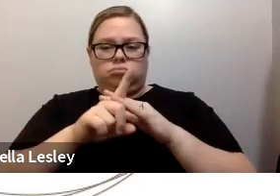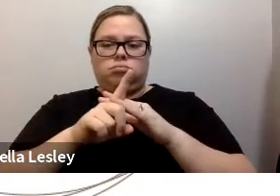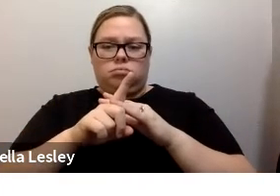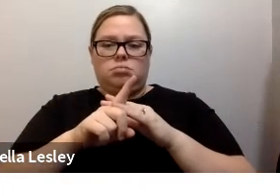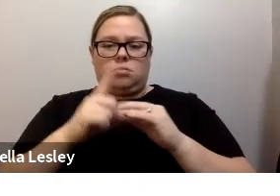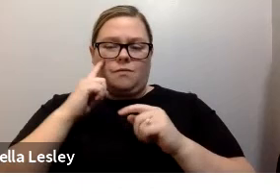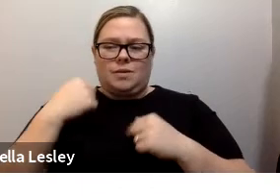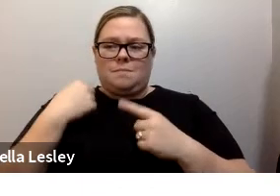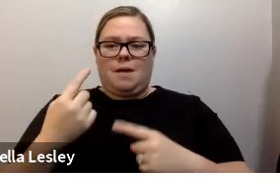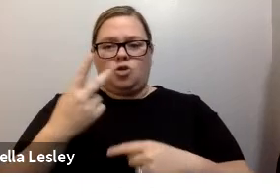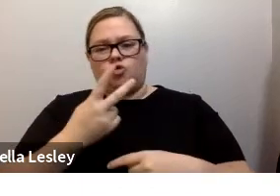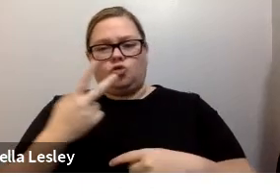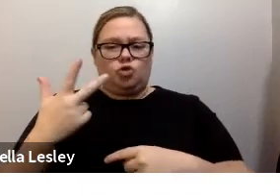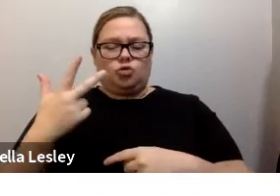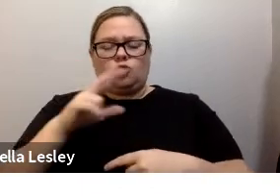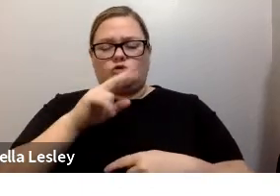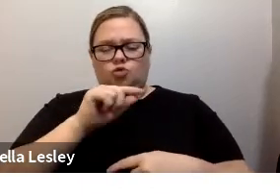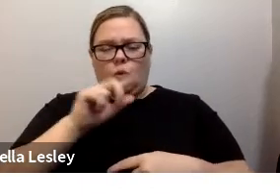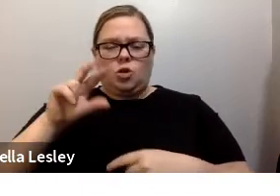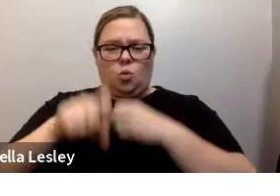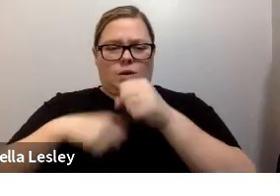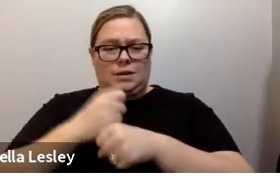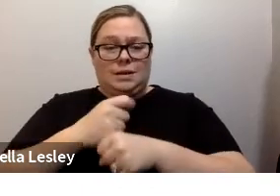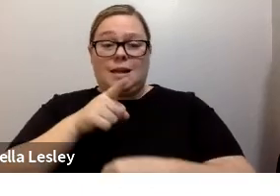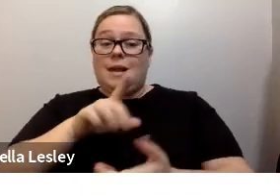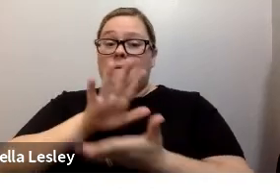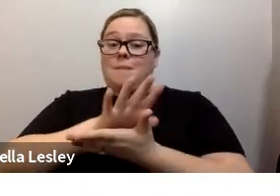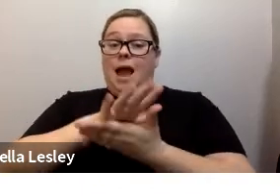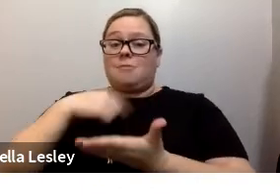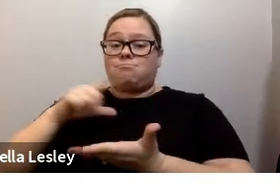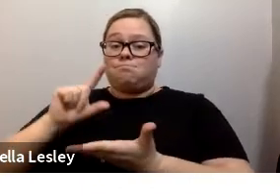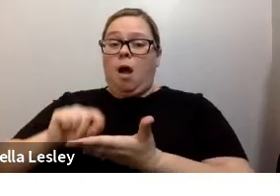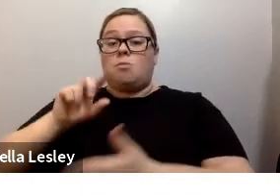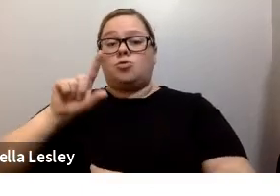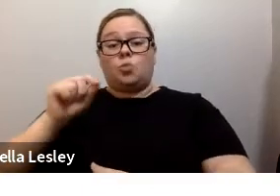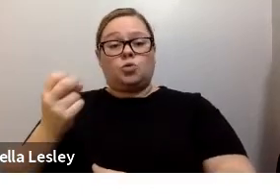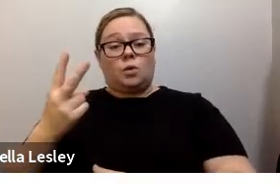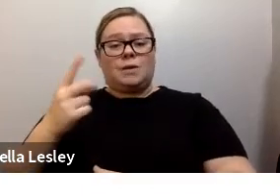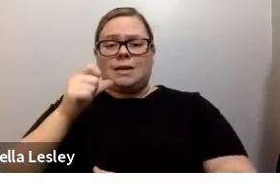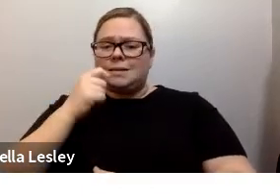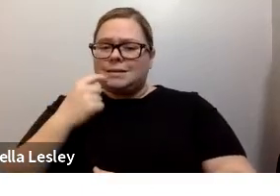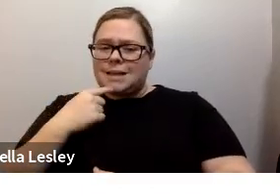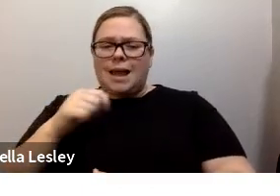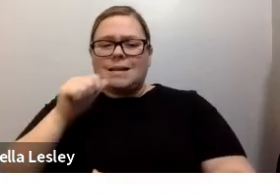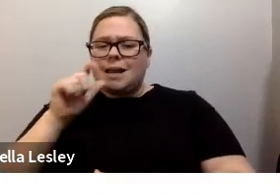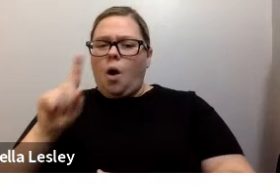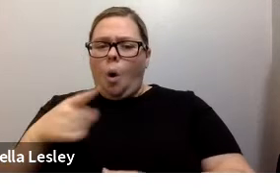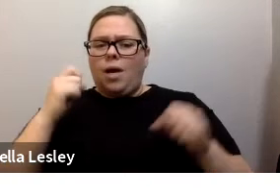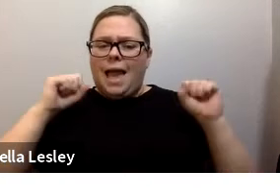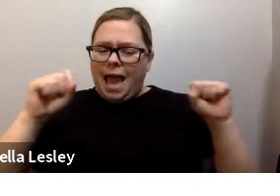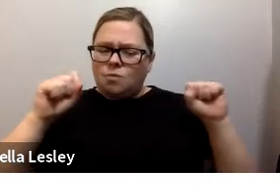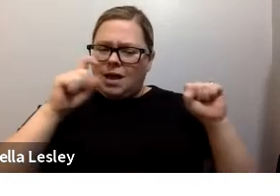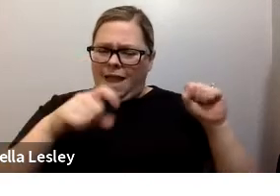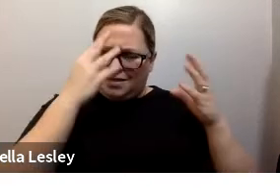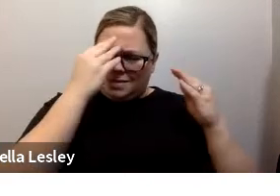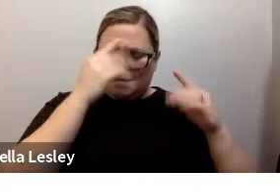3 decades. A paper I published in 2012 shows that it's not only exercise that we need to consider, but there's a lot of good